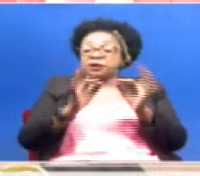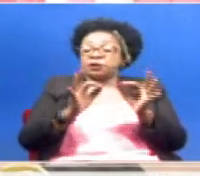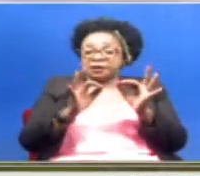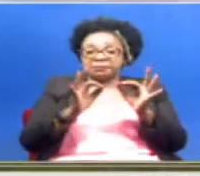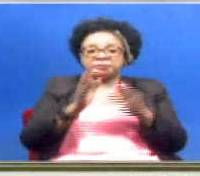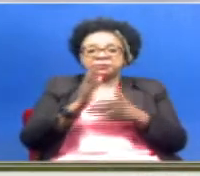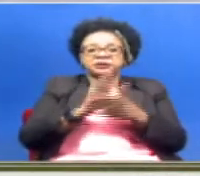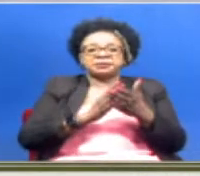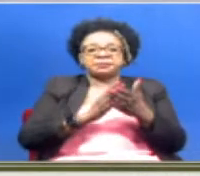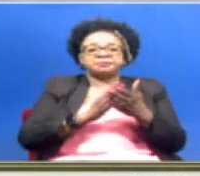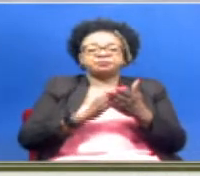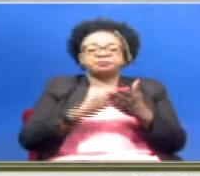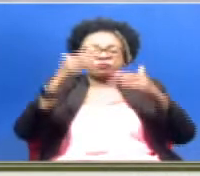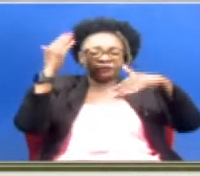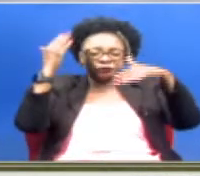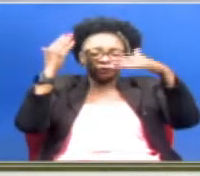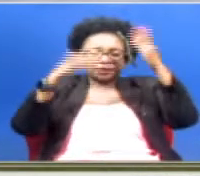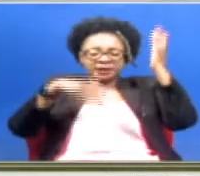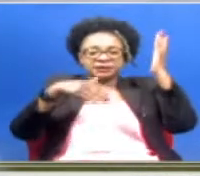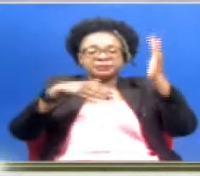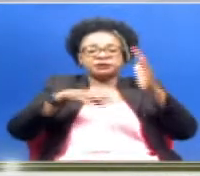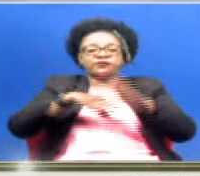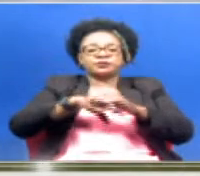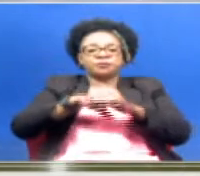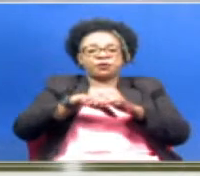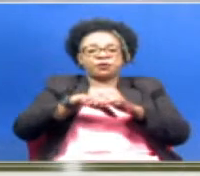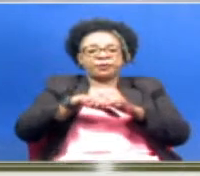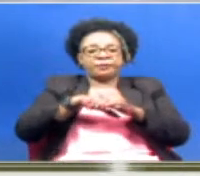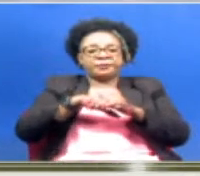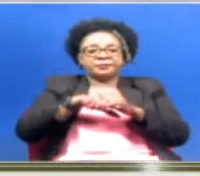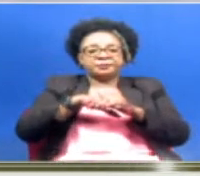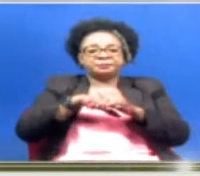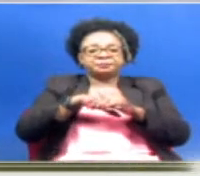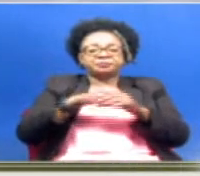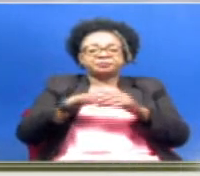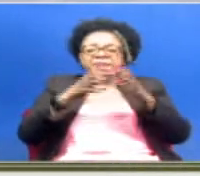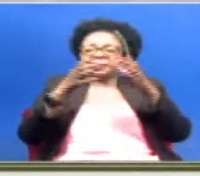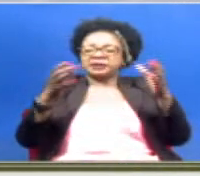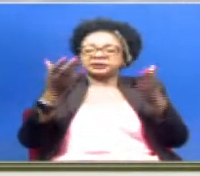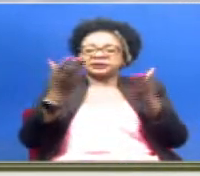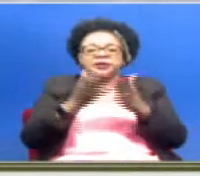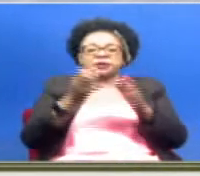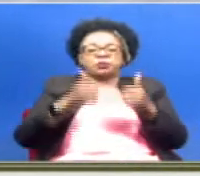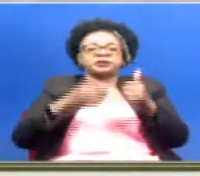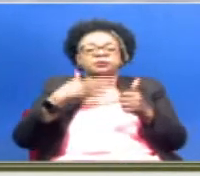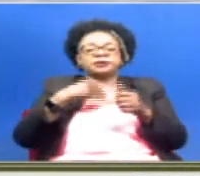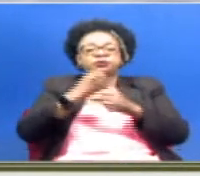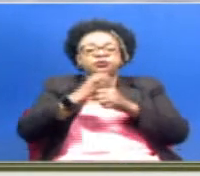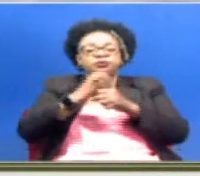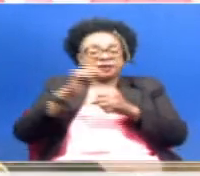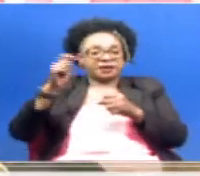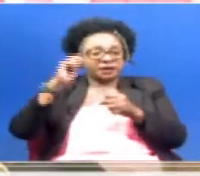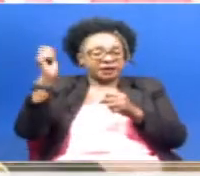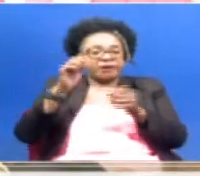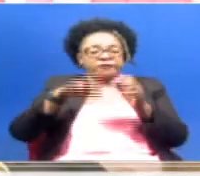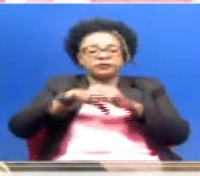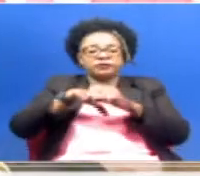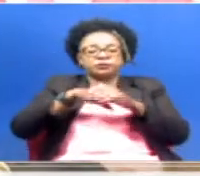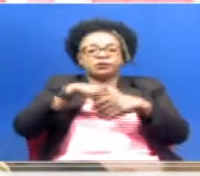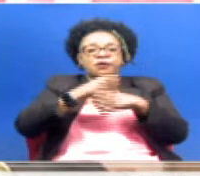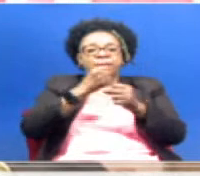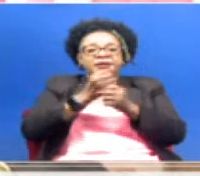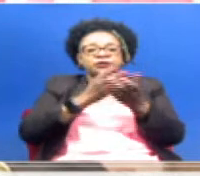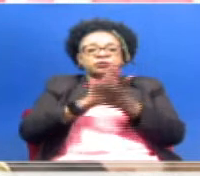some professionalism into football. The biggest thing that I want to do in Kenyan football is to make sure that Harambee